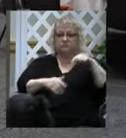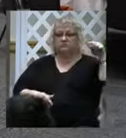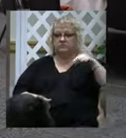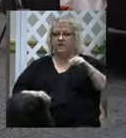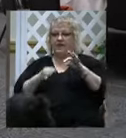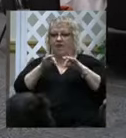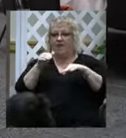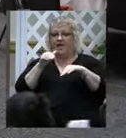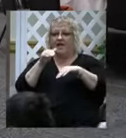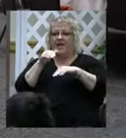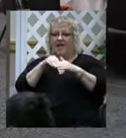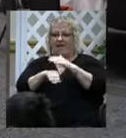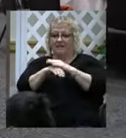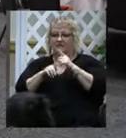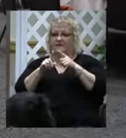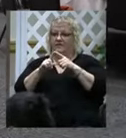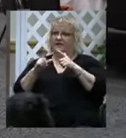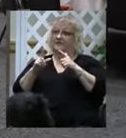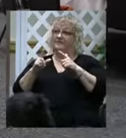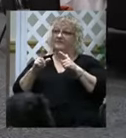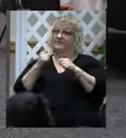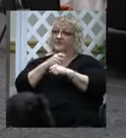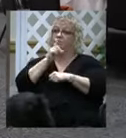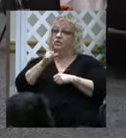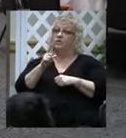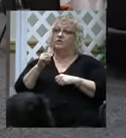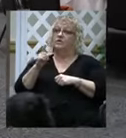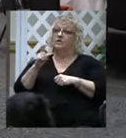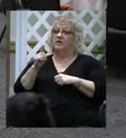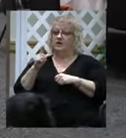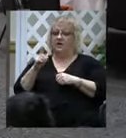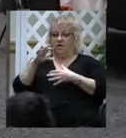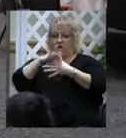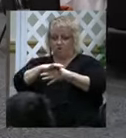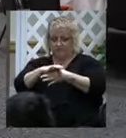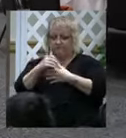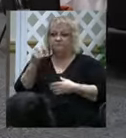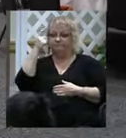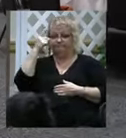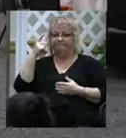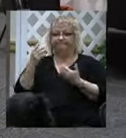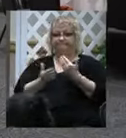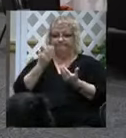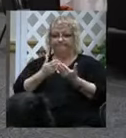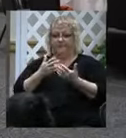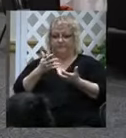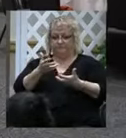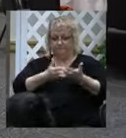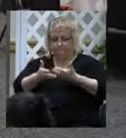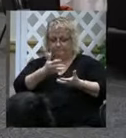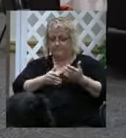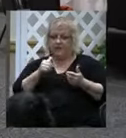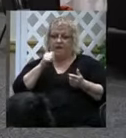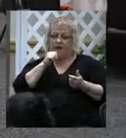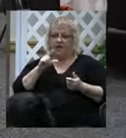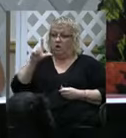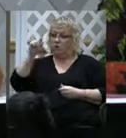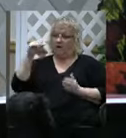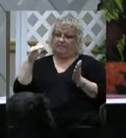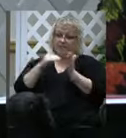language access, getting in language access ready is making sure that the content is easy to work with. There's not